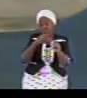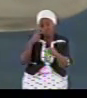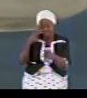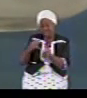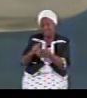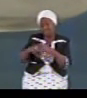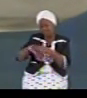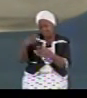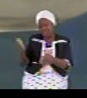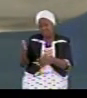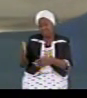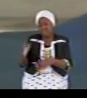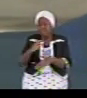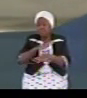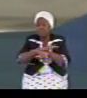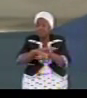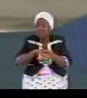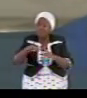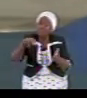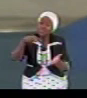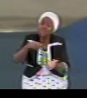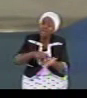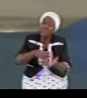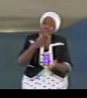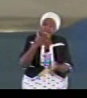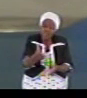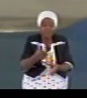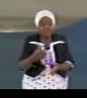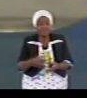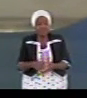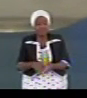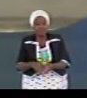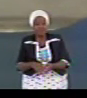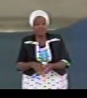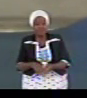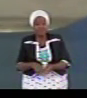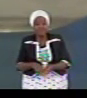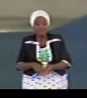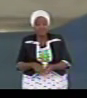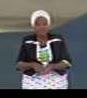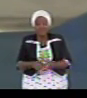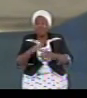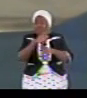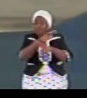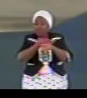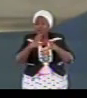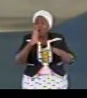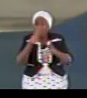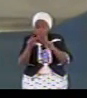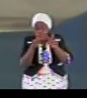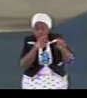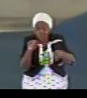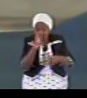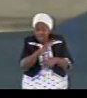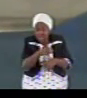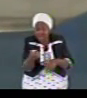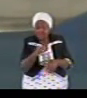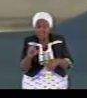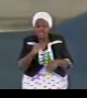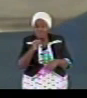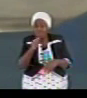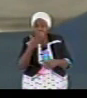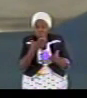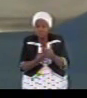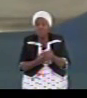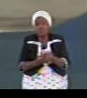there. Don't gaze at them. Don't be watching them. How do they